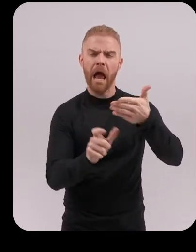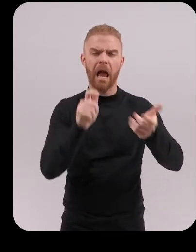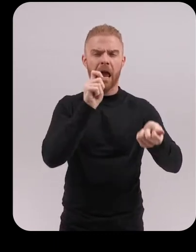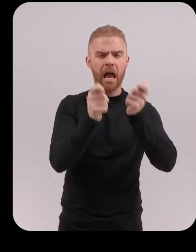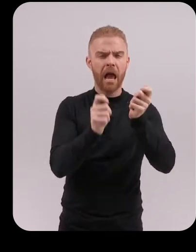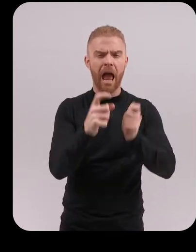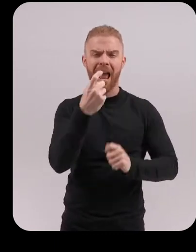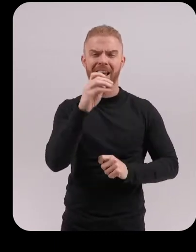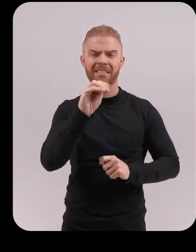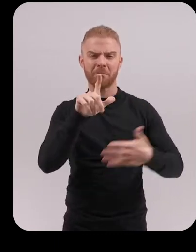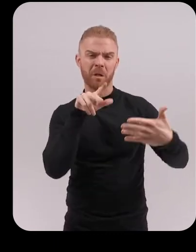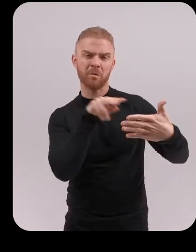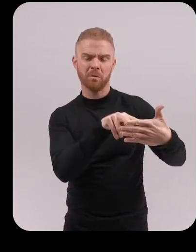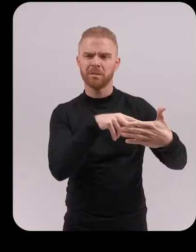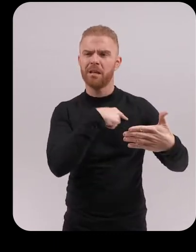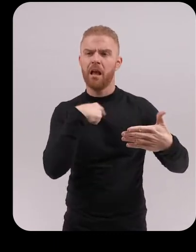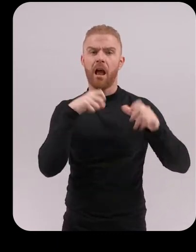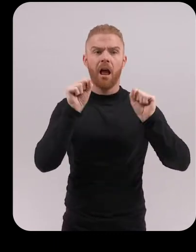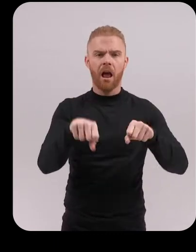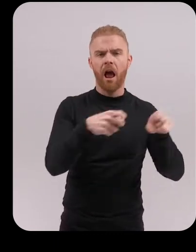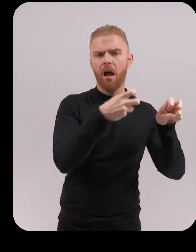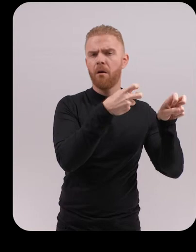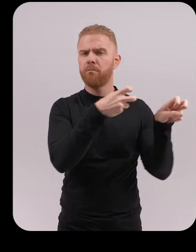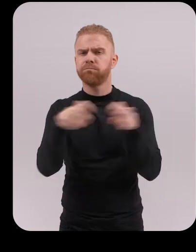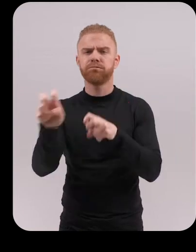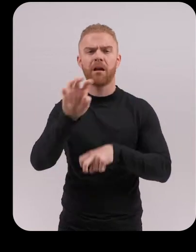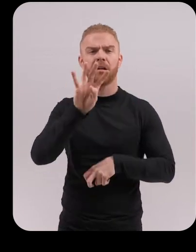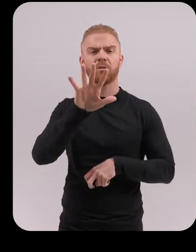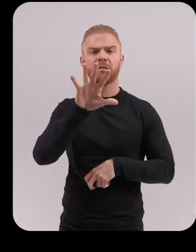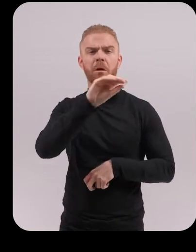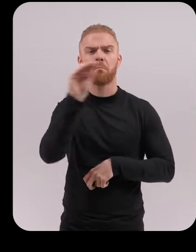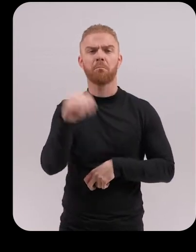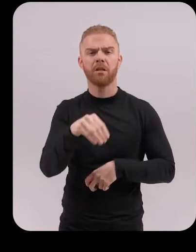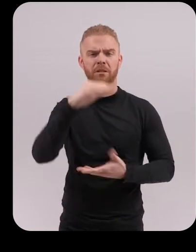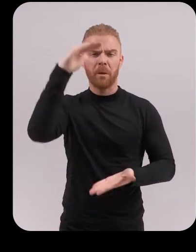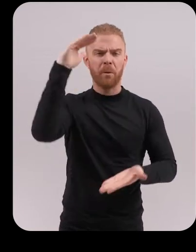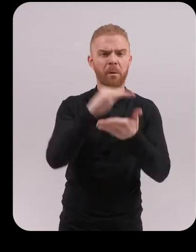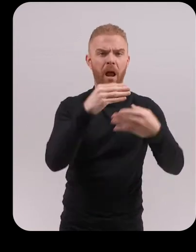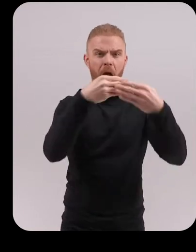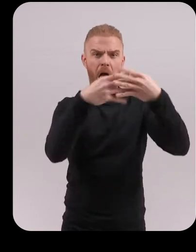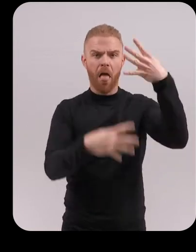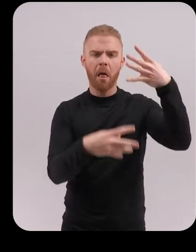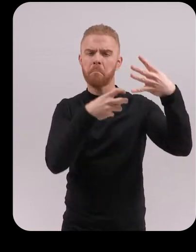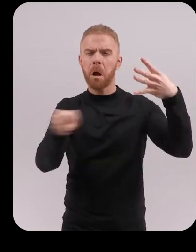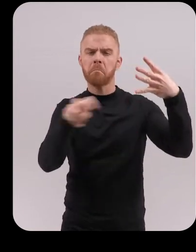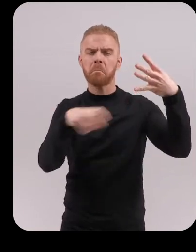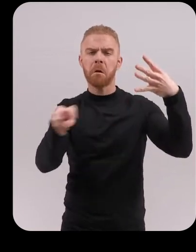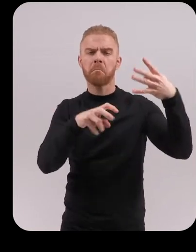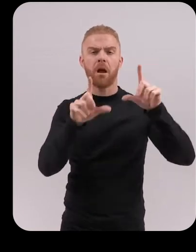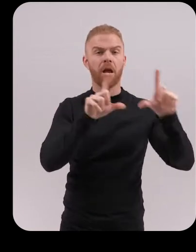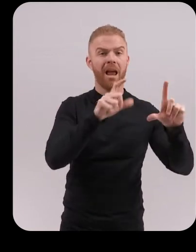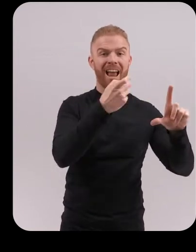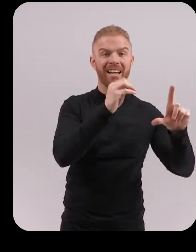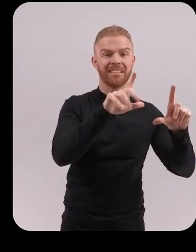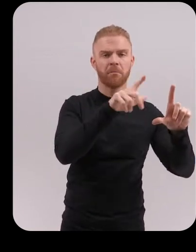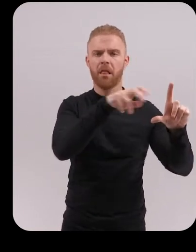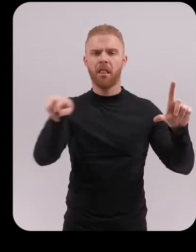views. We were able to save up to 45% of lines of code when migrating screens from XML views to